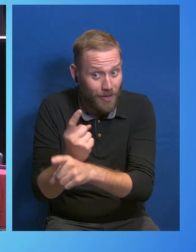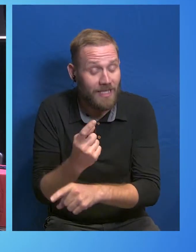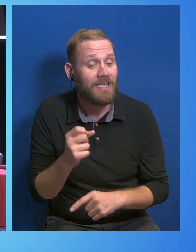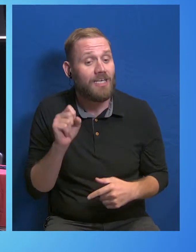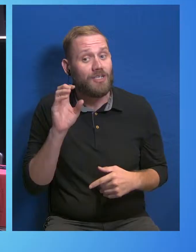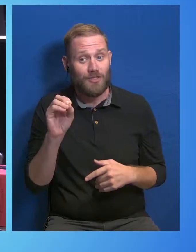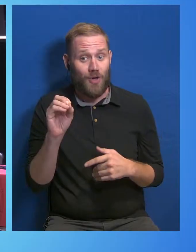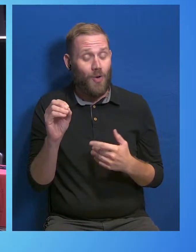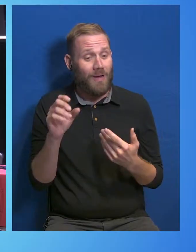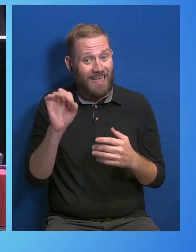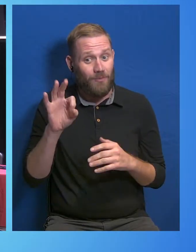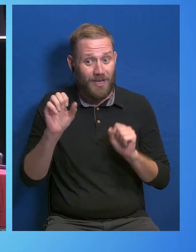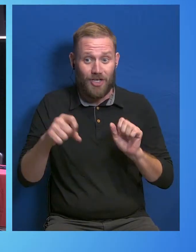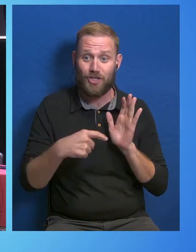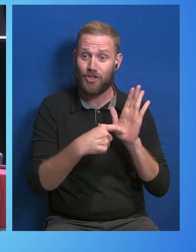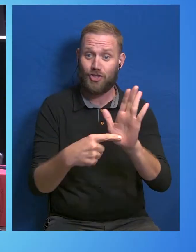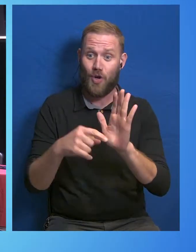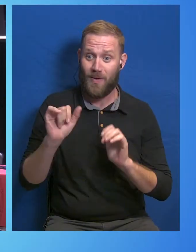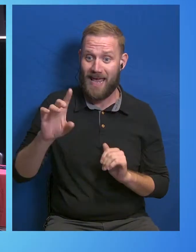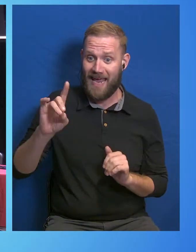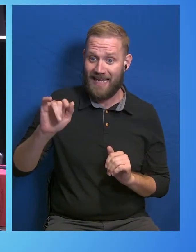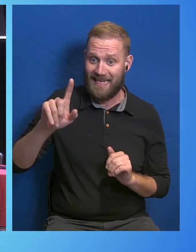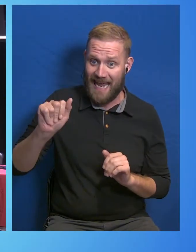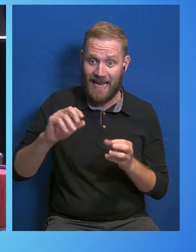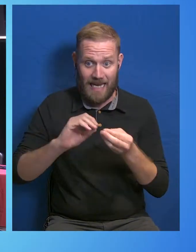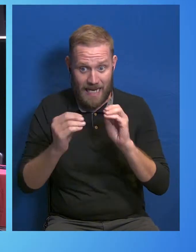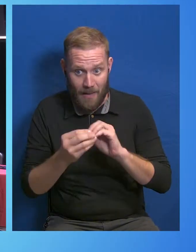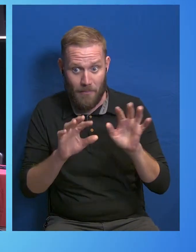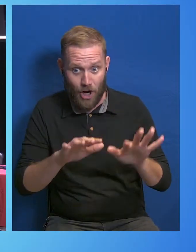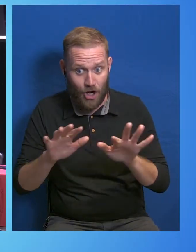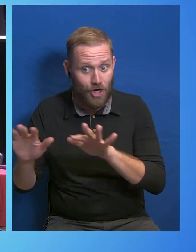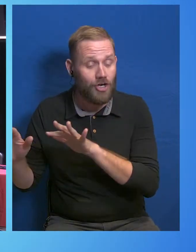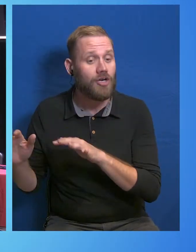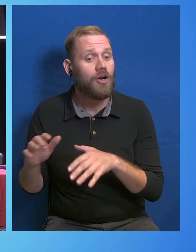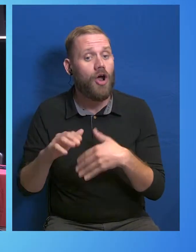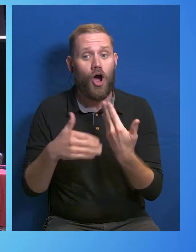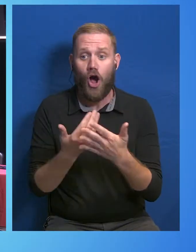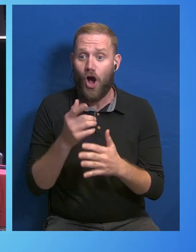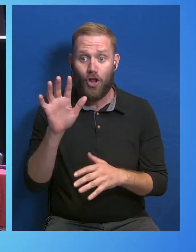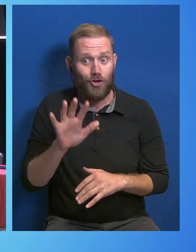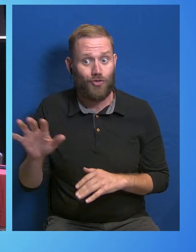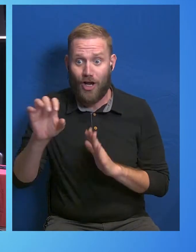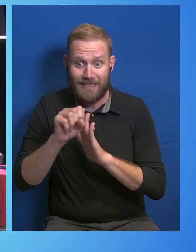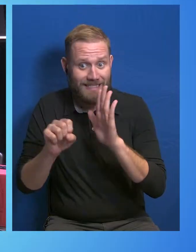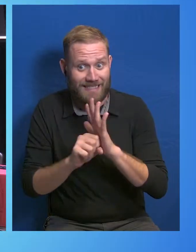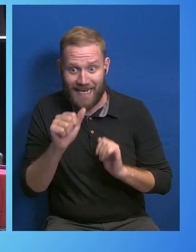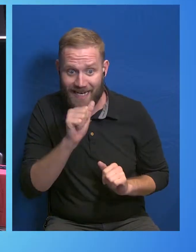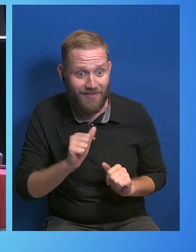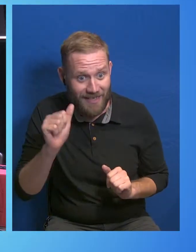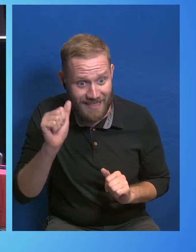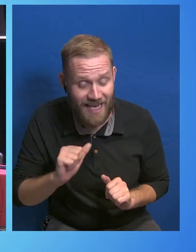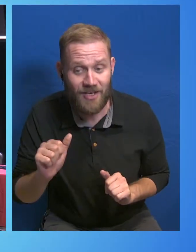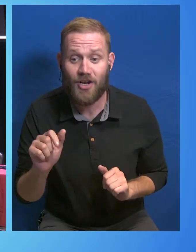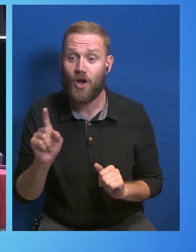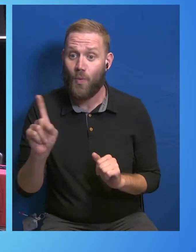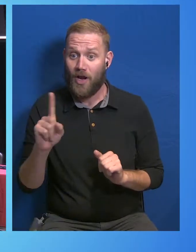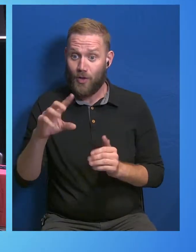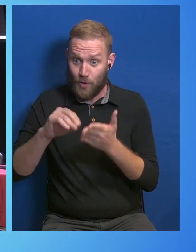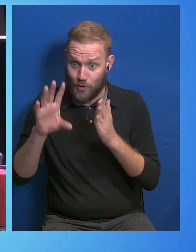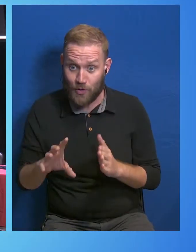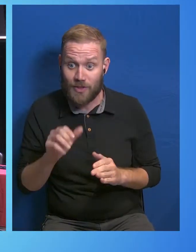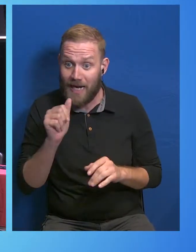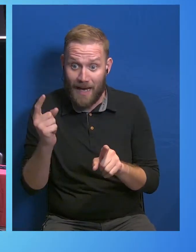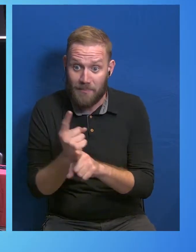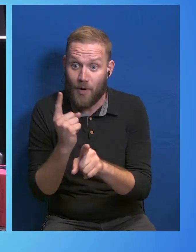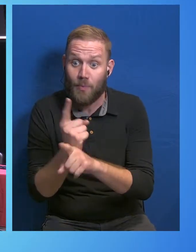the children that are on our campuses in Tucson or Phoenix, but also around the state, all those other areas where children are not being served. And it's